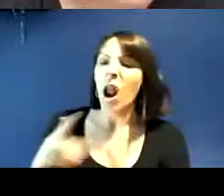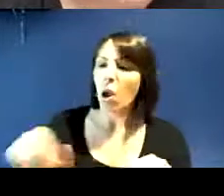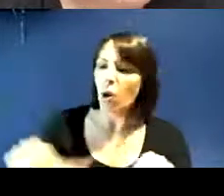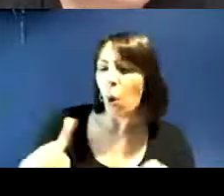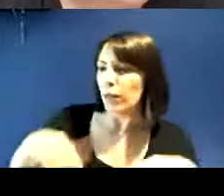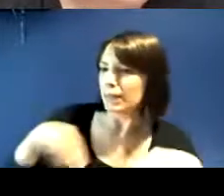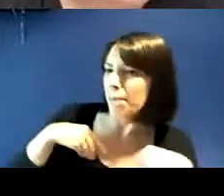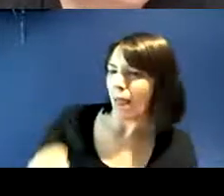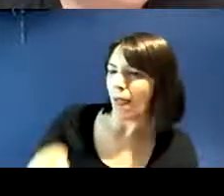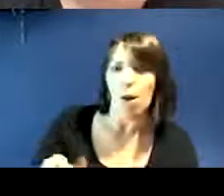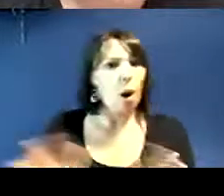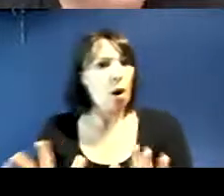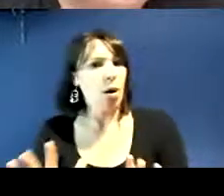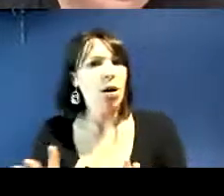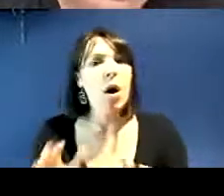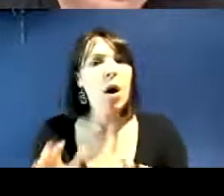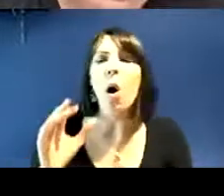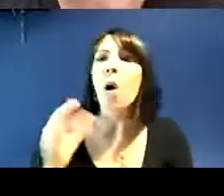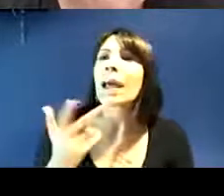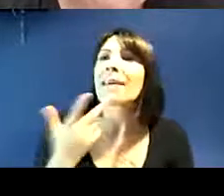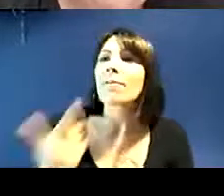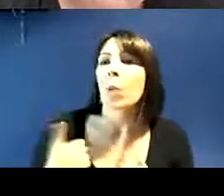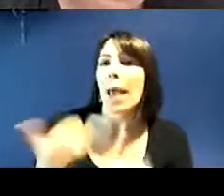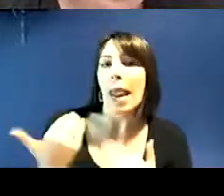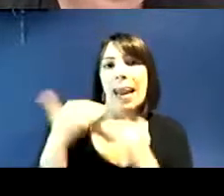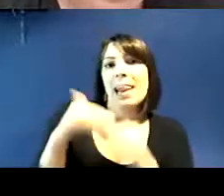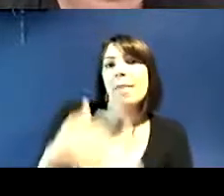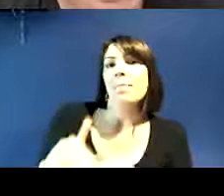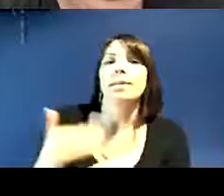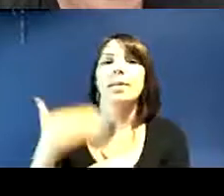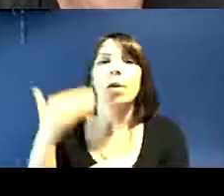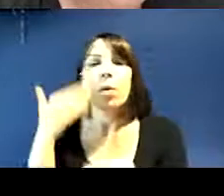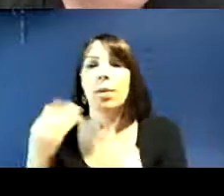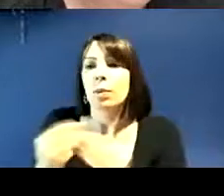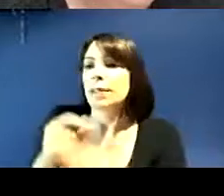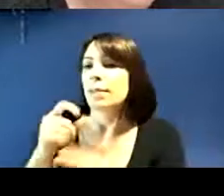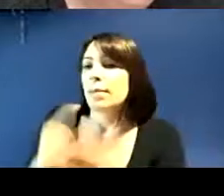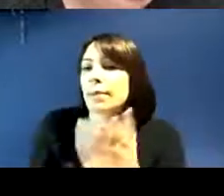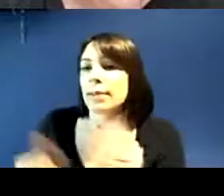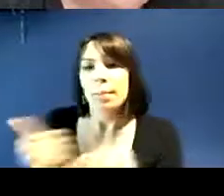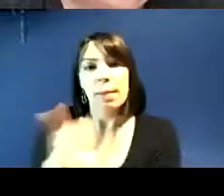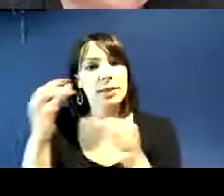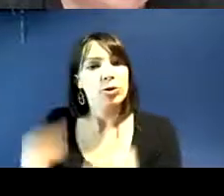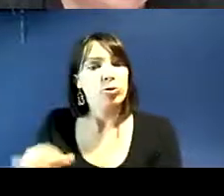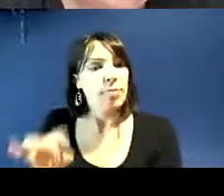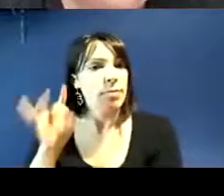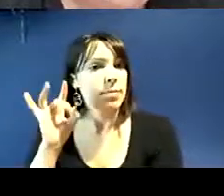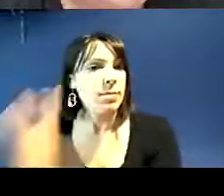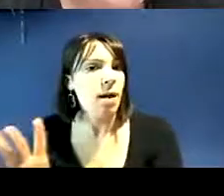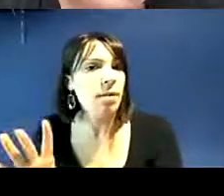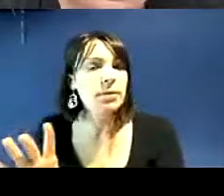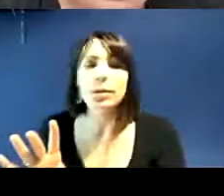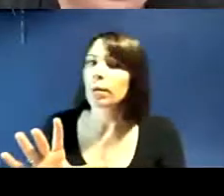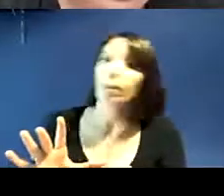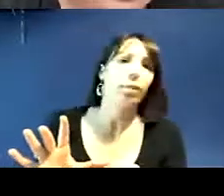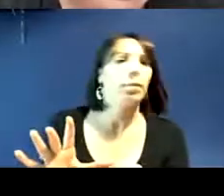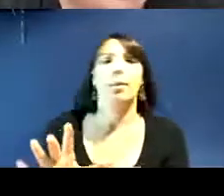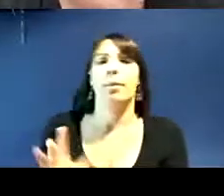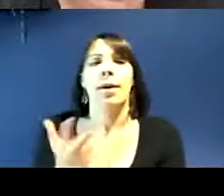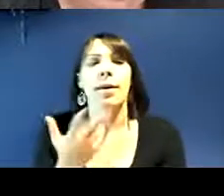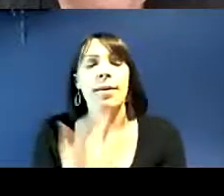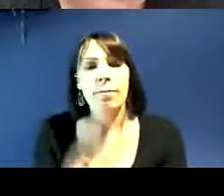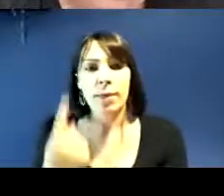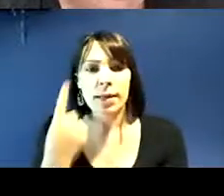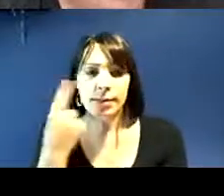women with disabilities, when society allows gender and disability stereotypes to thrive, and when society